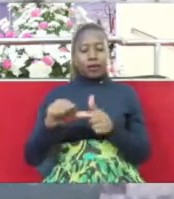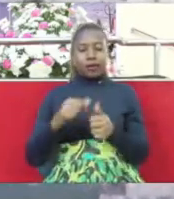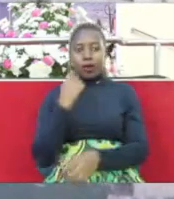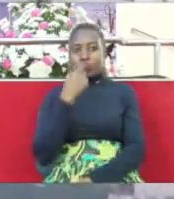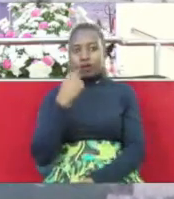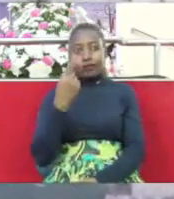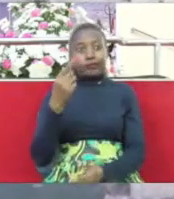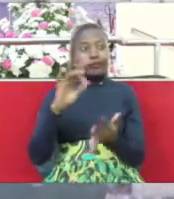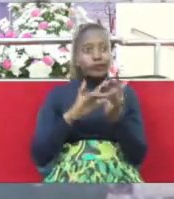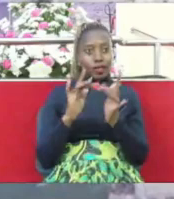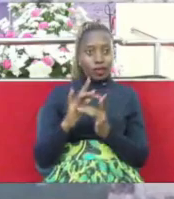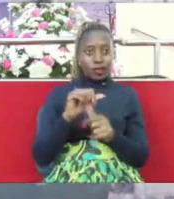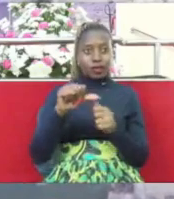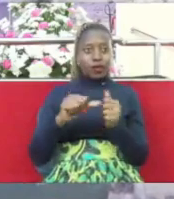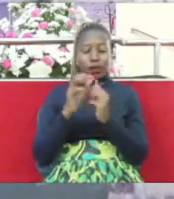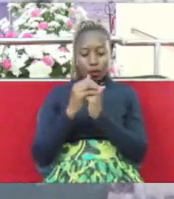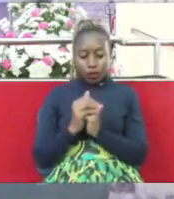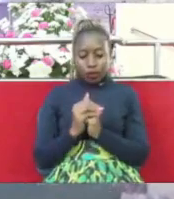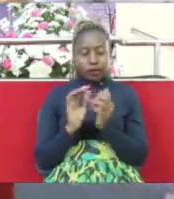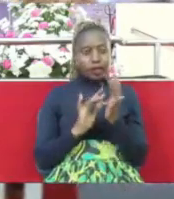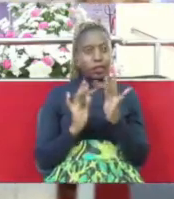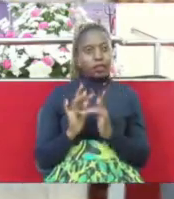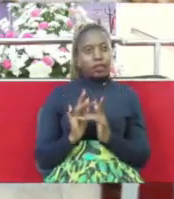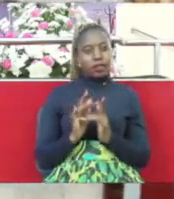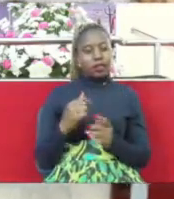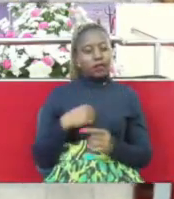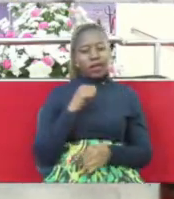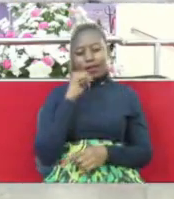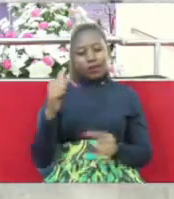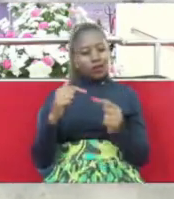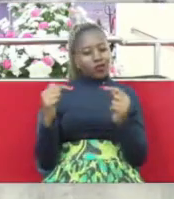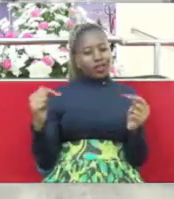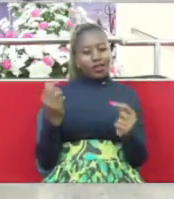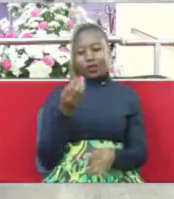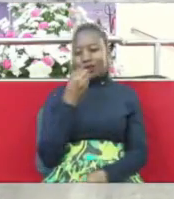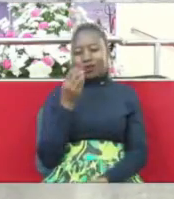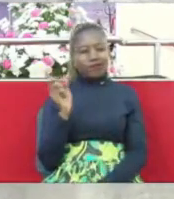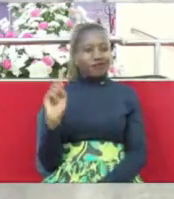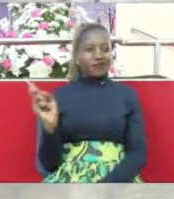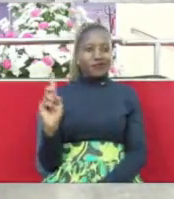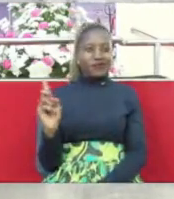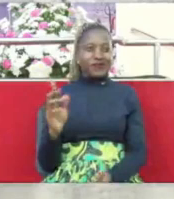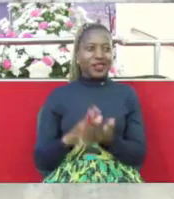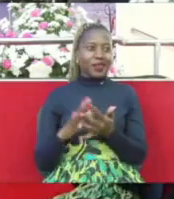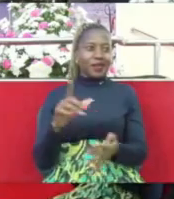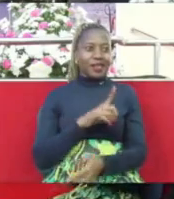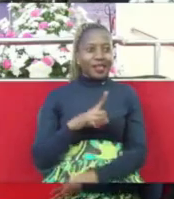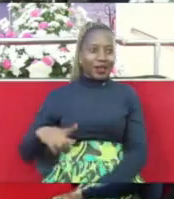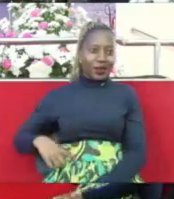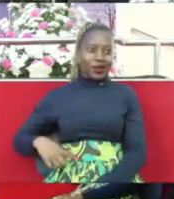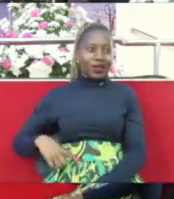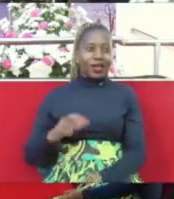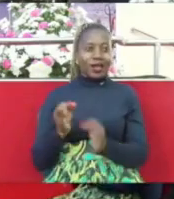about worshiping Jesus. Ni kuhusu kumwabudu Yesu. And I'm not against food. Na mimi siko kinyume na vyakula. Bwana asifiwe. Amen. If you go